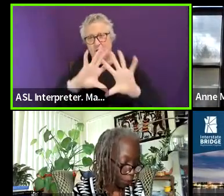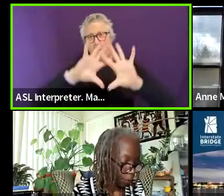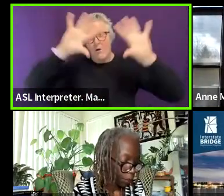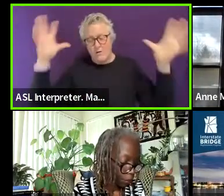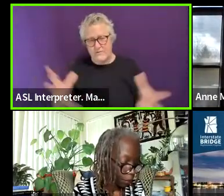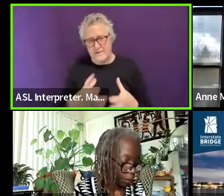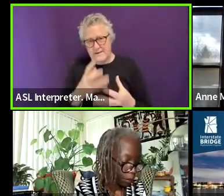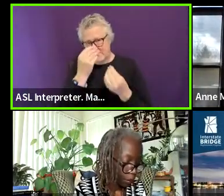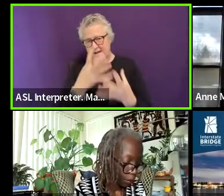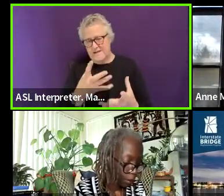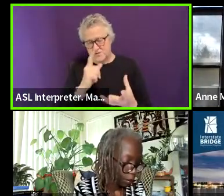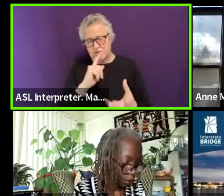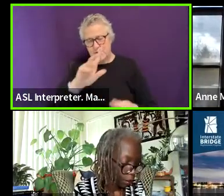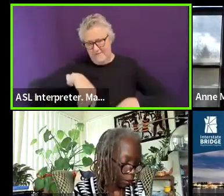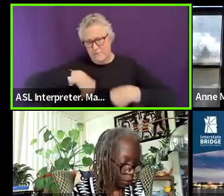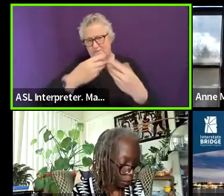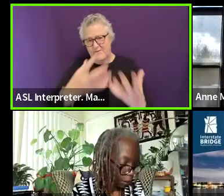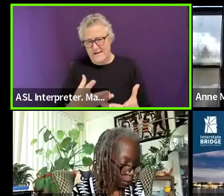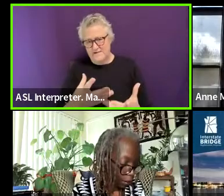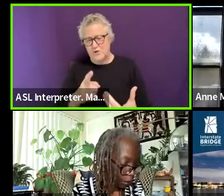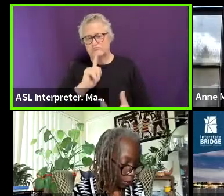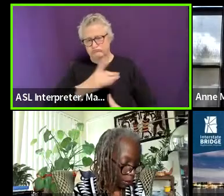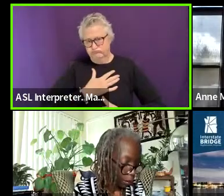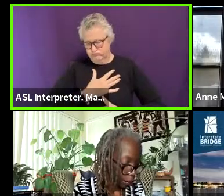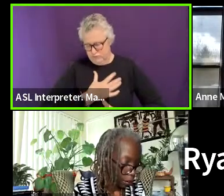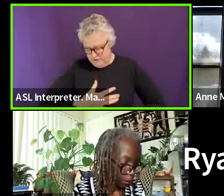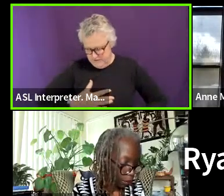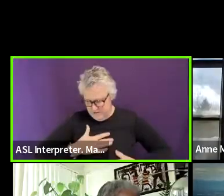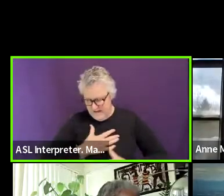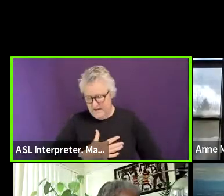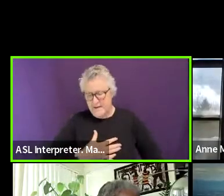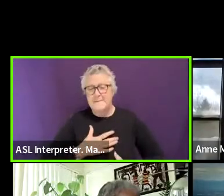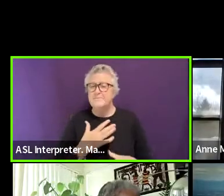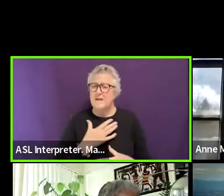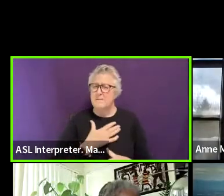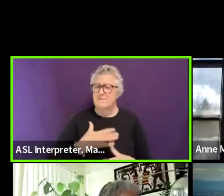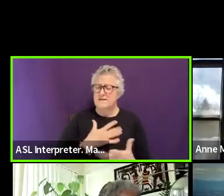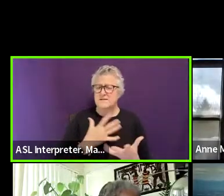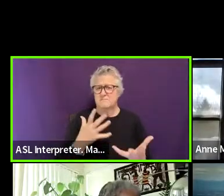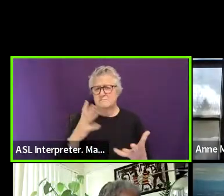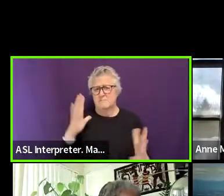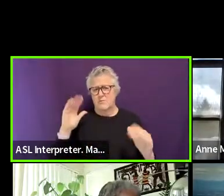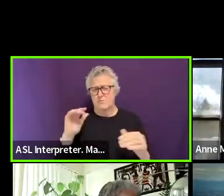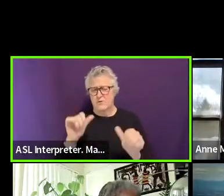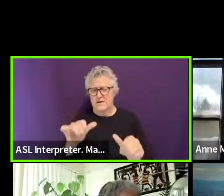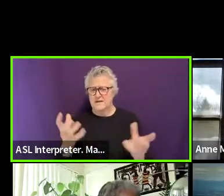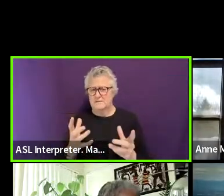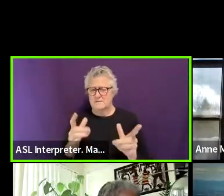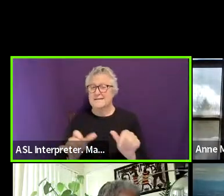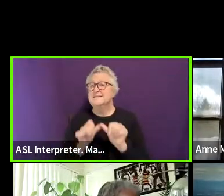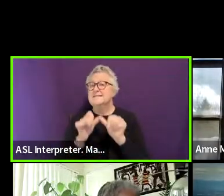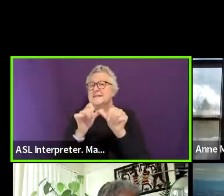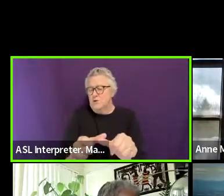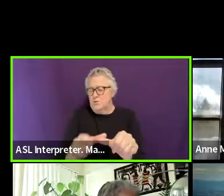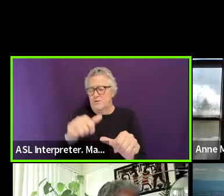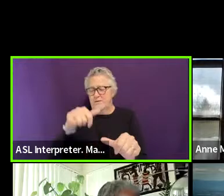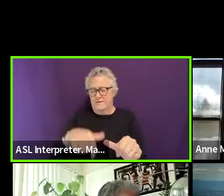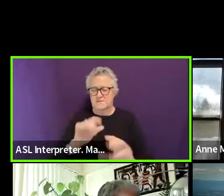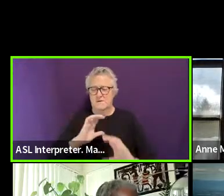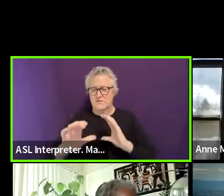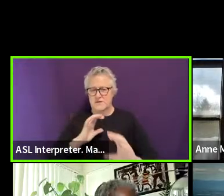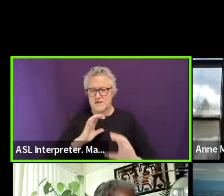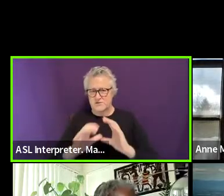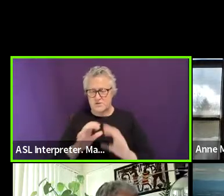much appreciated and pleased that we'll be able to continue in this conversation. So I did program in a 10-minute break, but